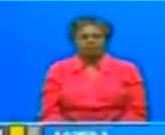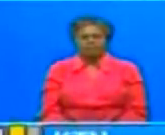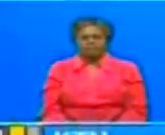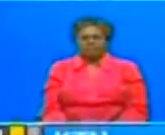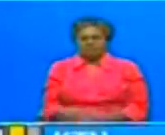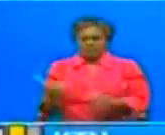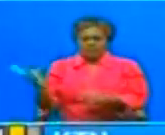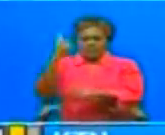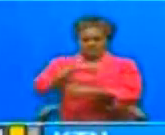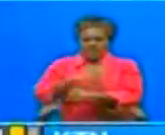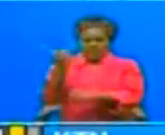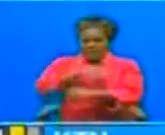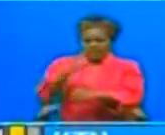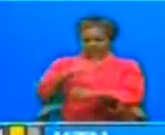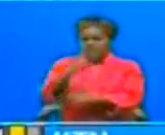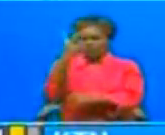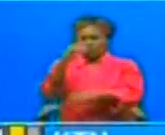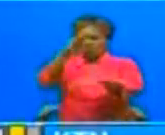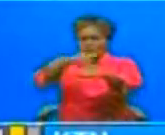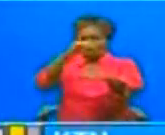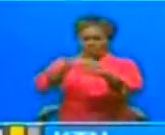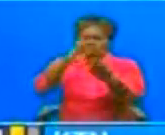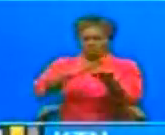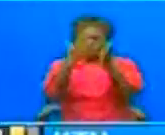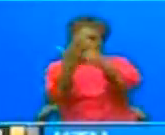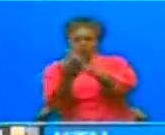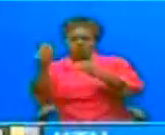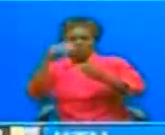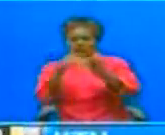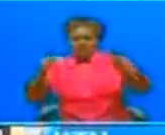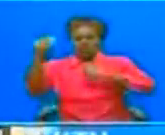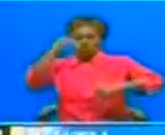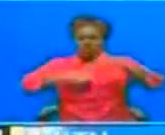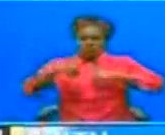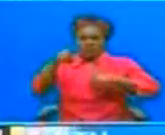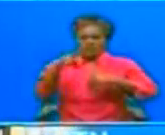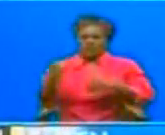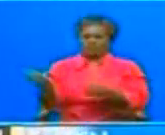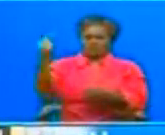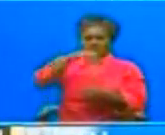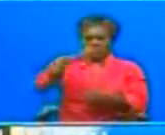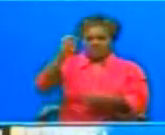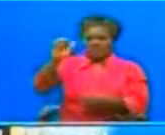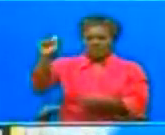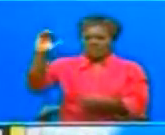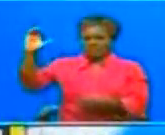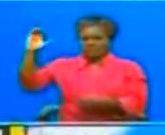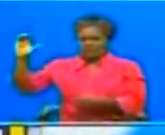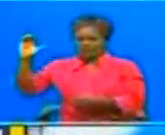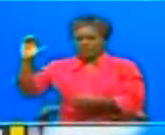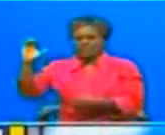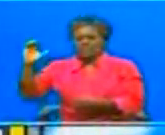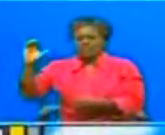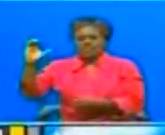2 days after they had been summoned to appear before the anti-graft body, the two legislators finally showed up at the EACC headquarters at